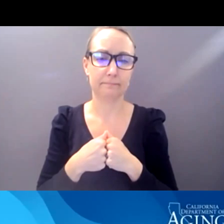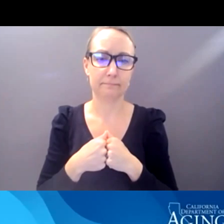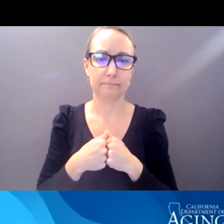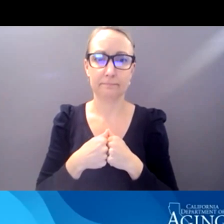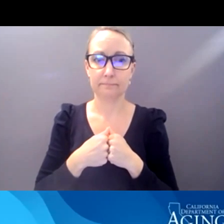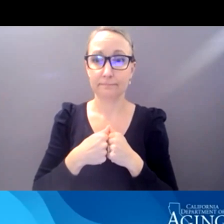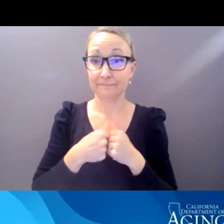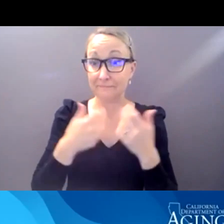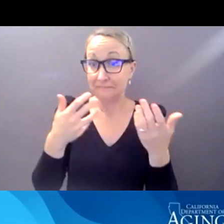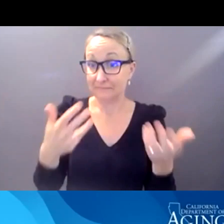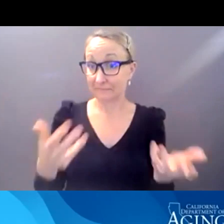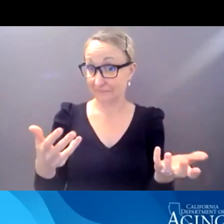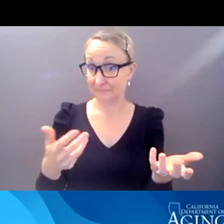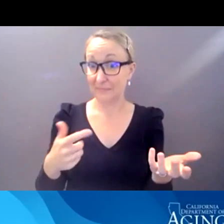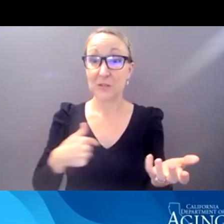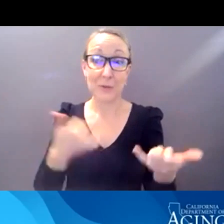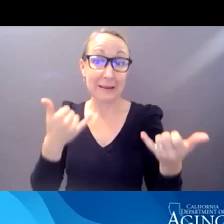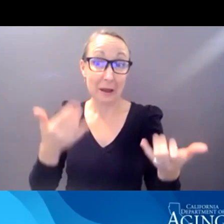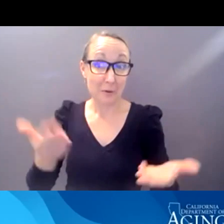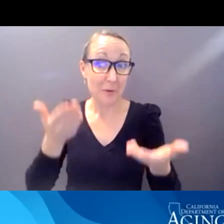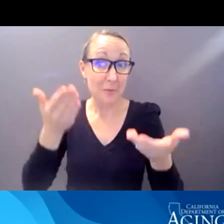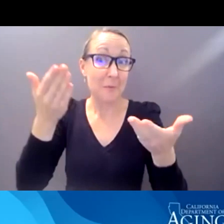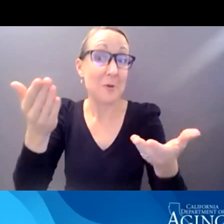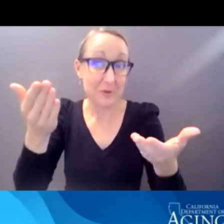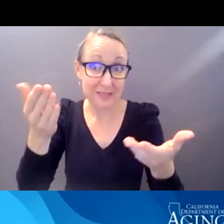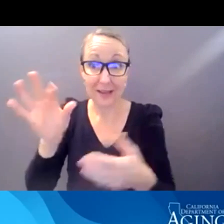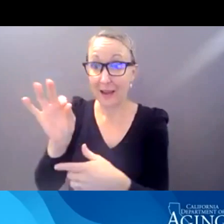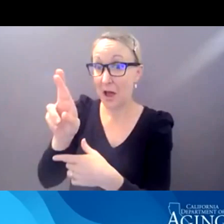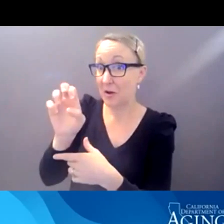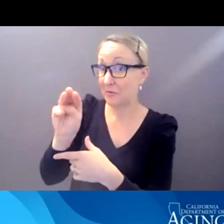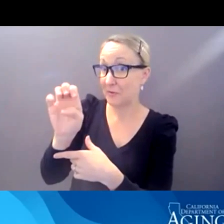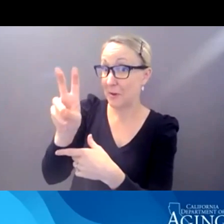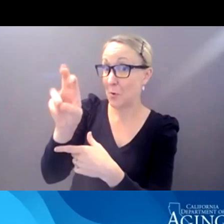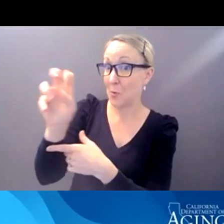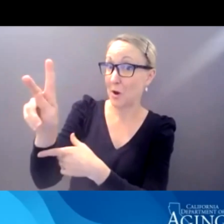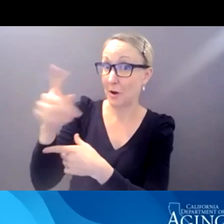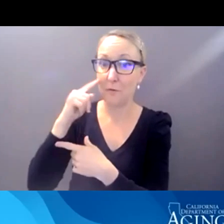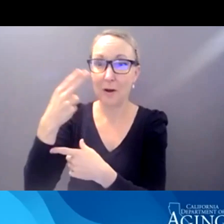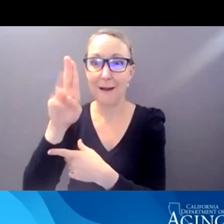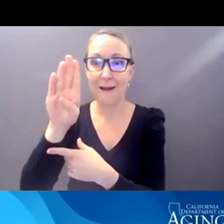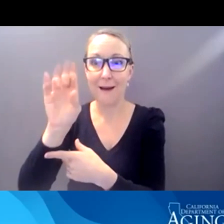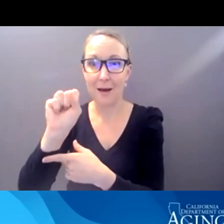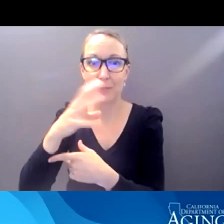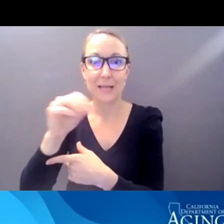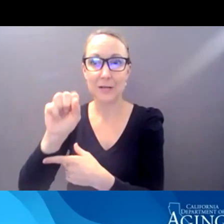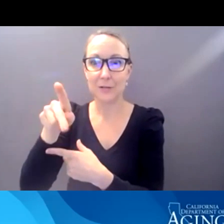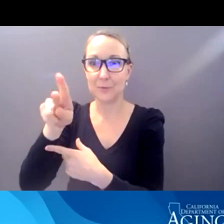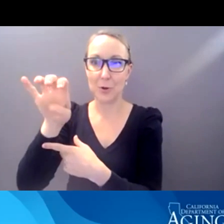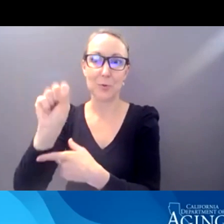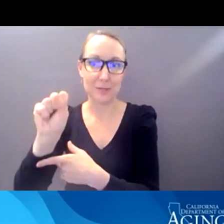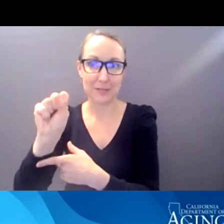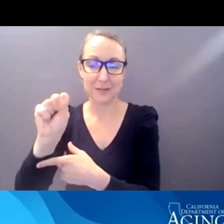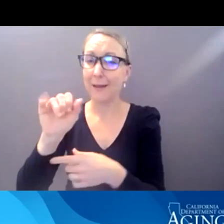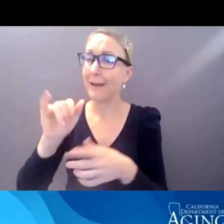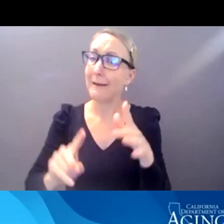we are proposing a vision, a framework, if you will, of hubs and spokes that came up time and time again